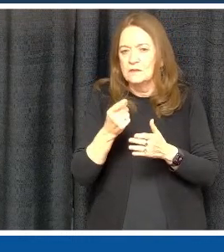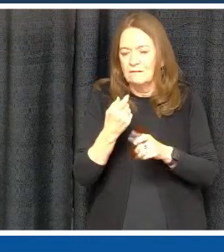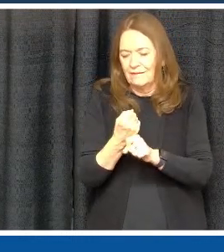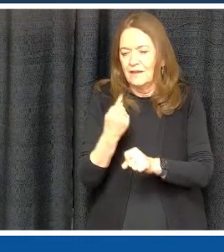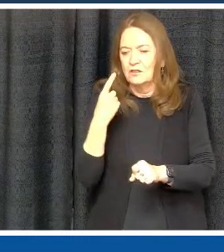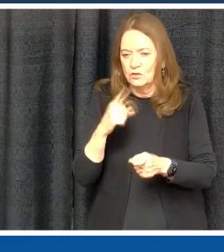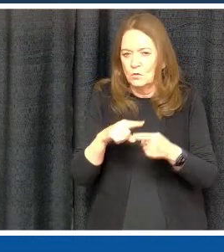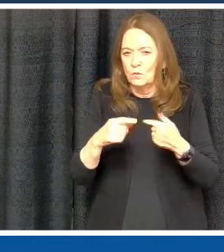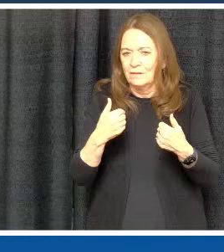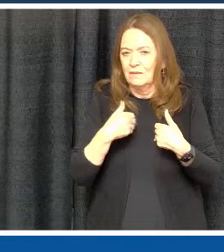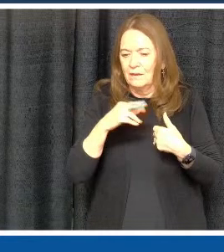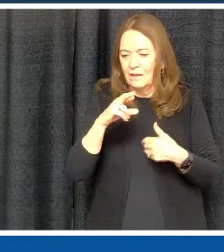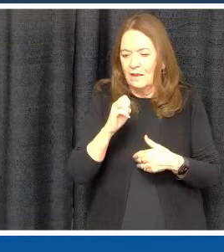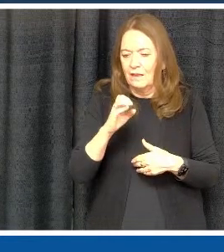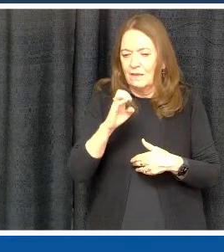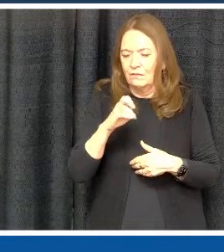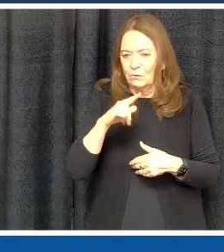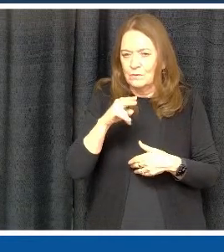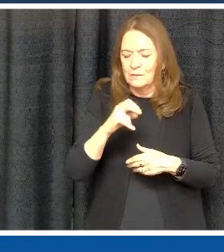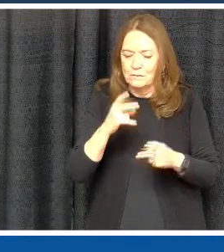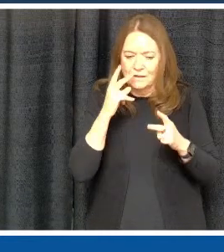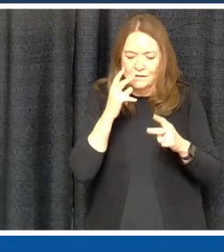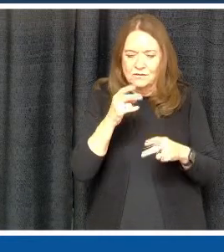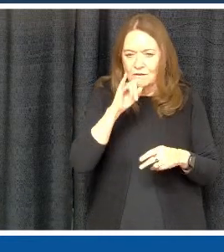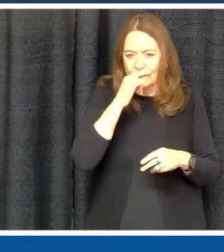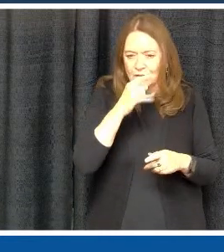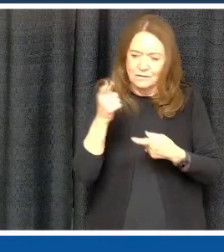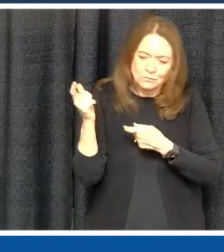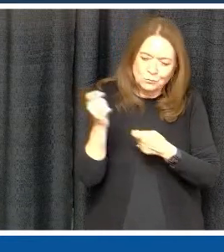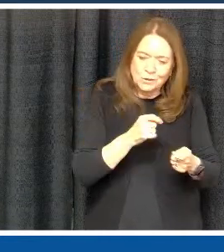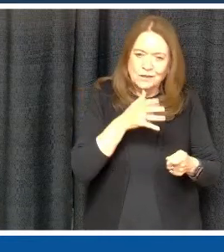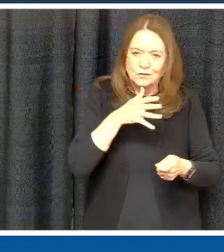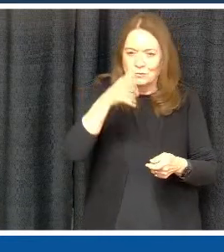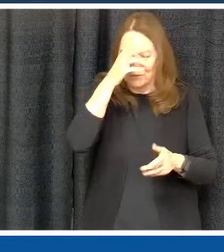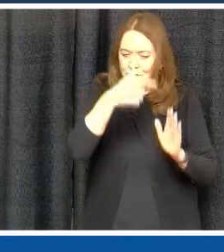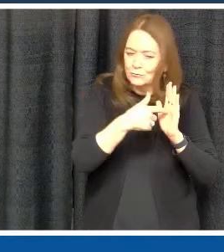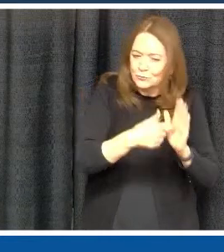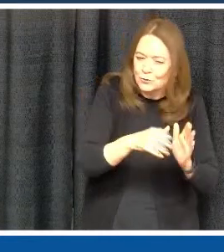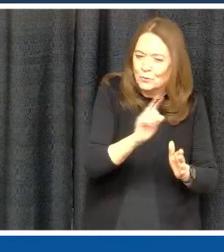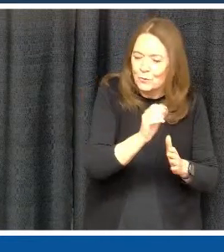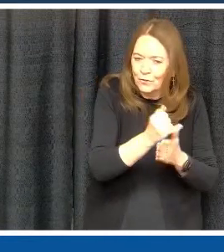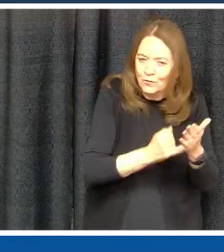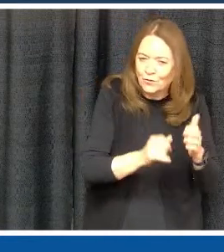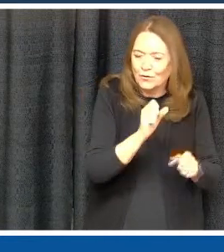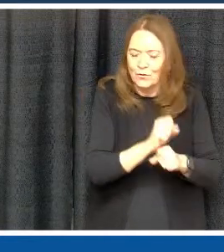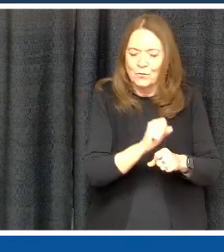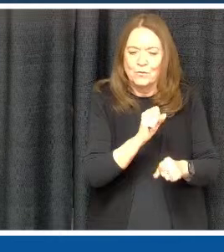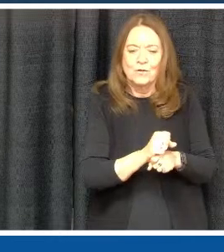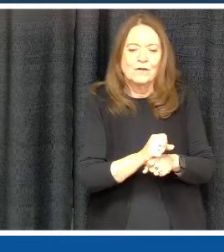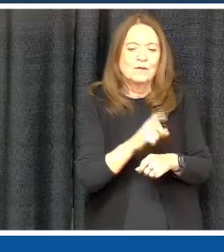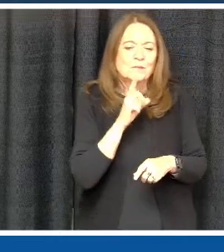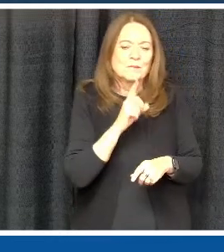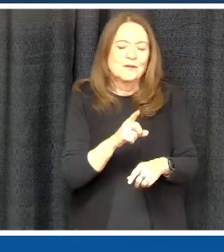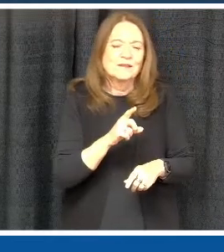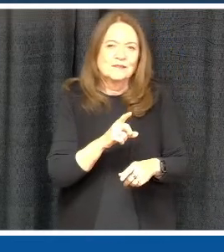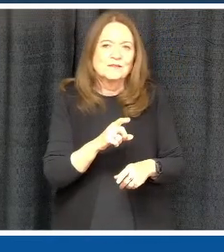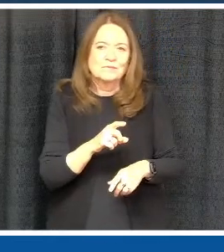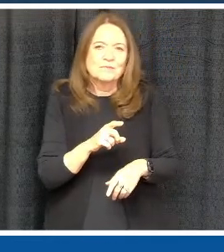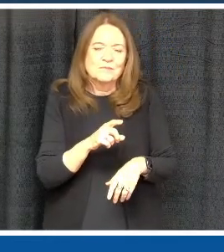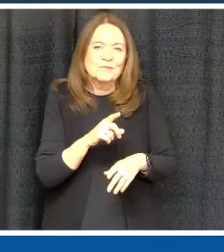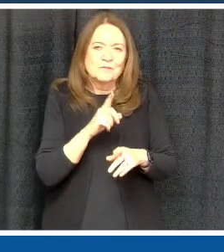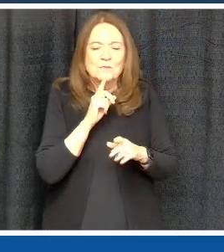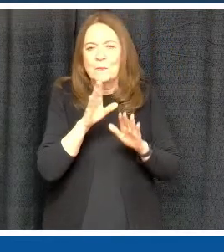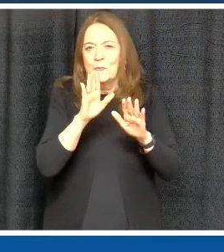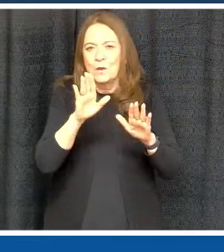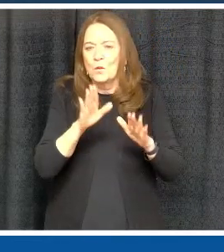had the reception and I watched kids drag their parents around to show them where their art was. But it's a great exhibit and a great way